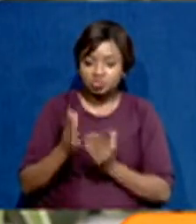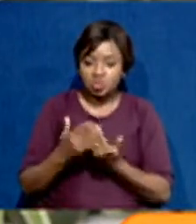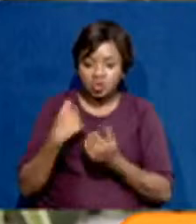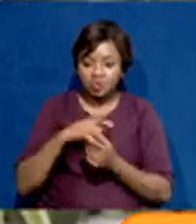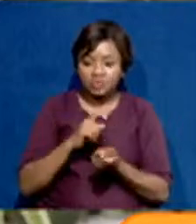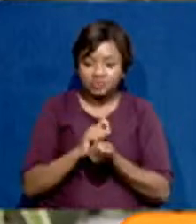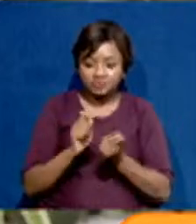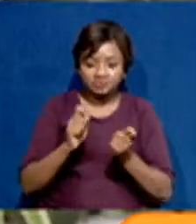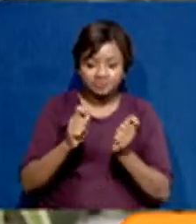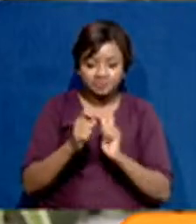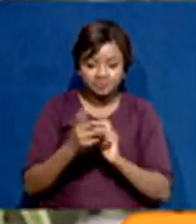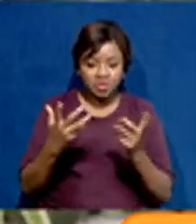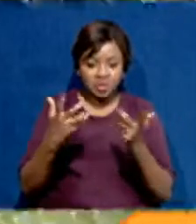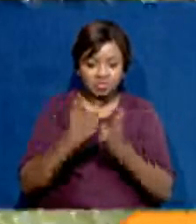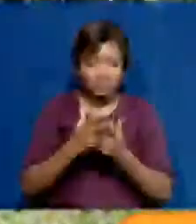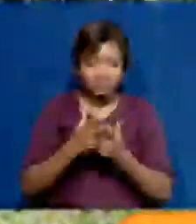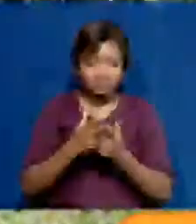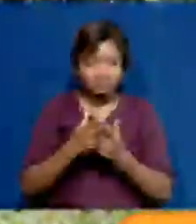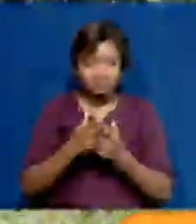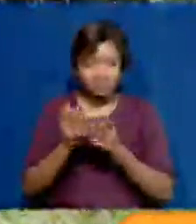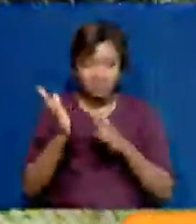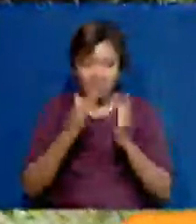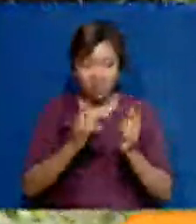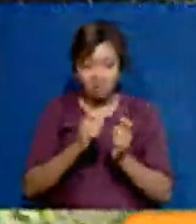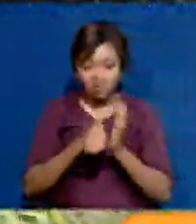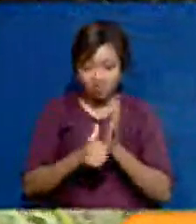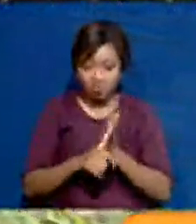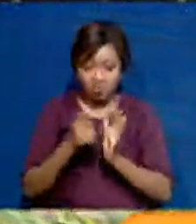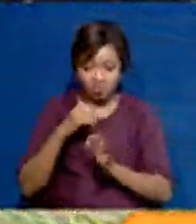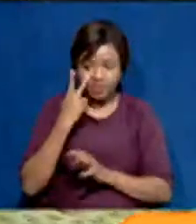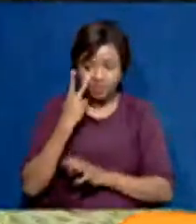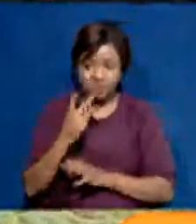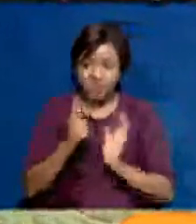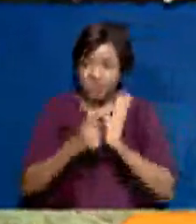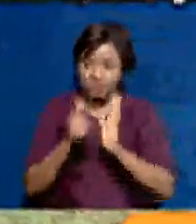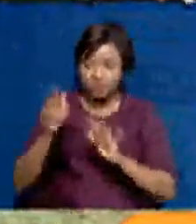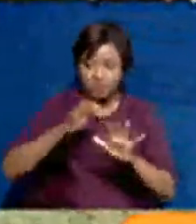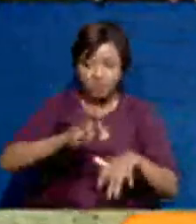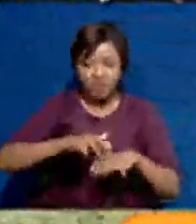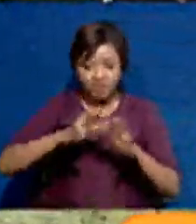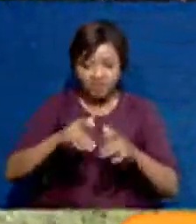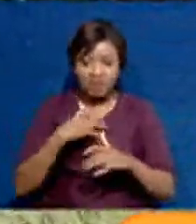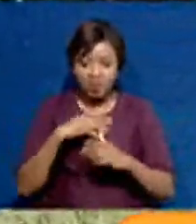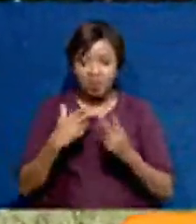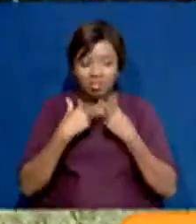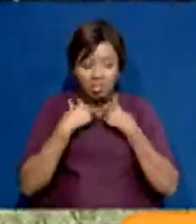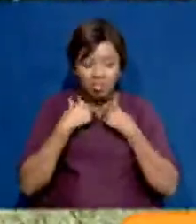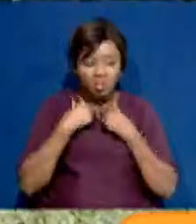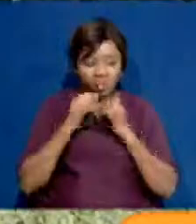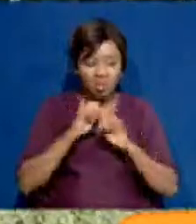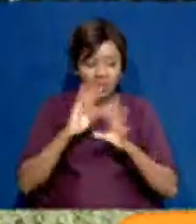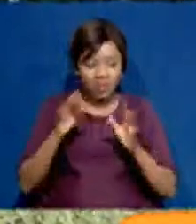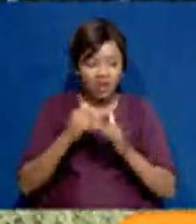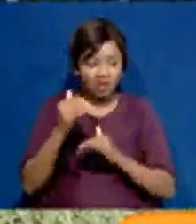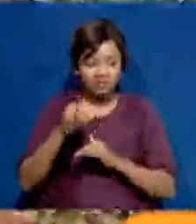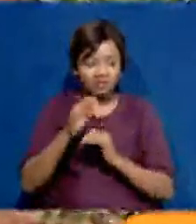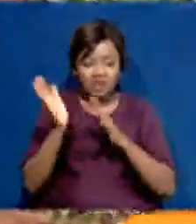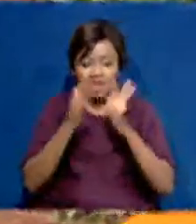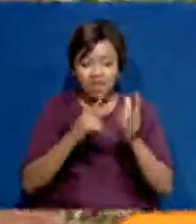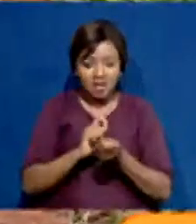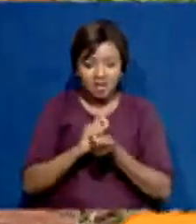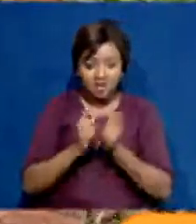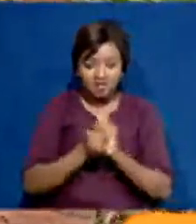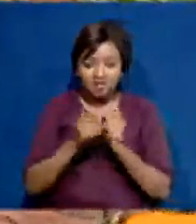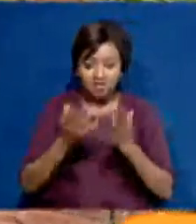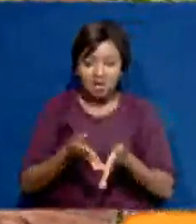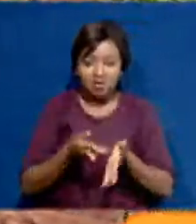the climate disasters that we are seeing. Farmers like Kimanthi, who are bearing the brunt of climate change effects, are now calling for stringent